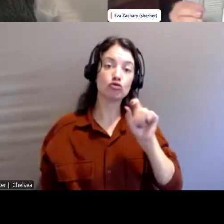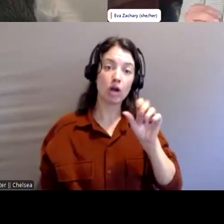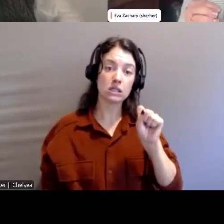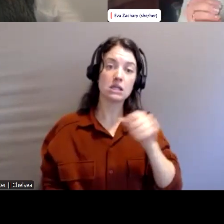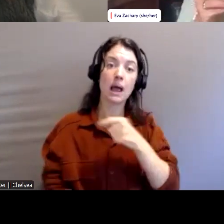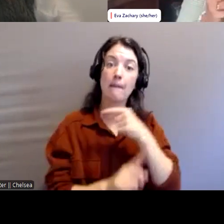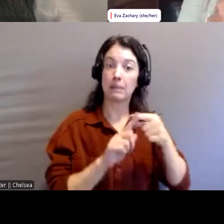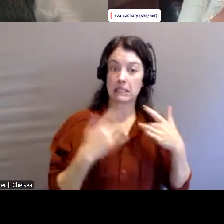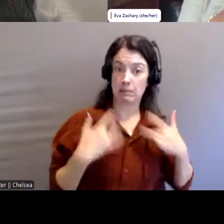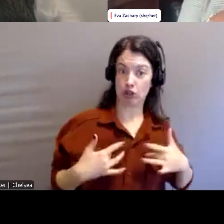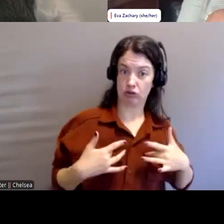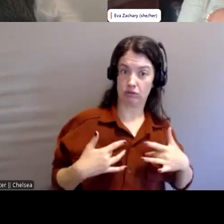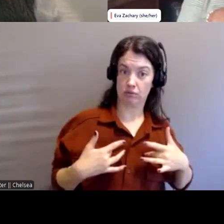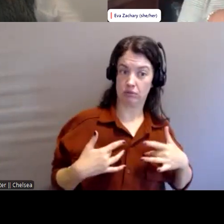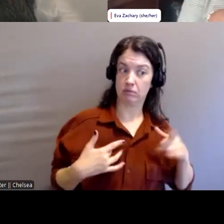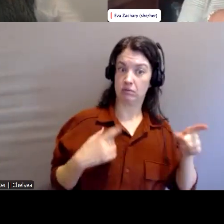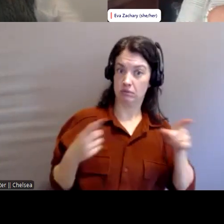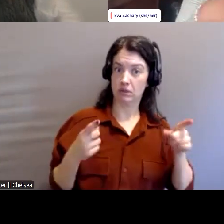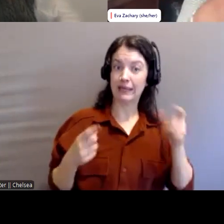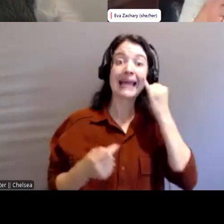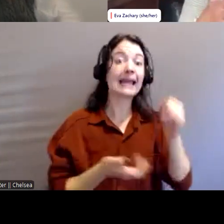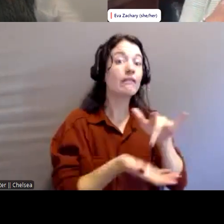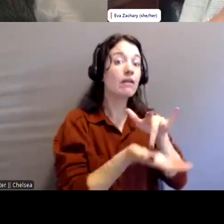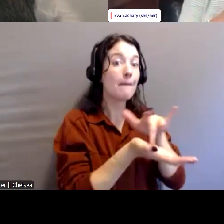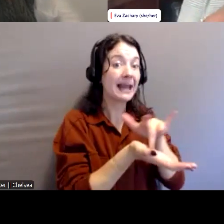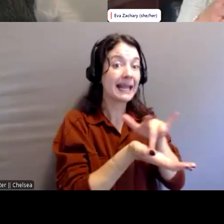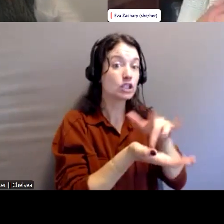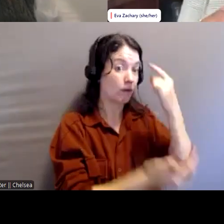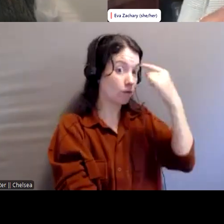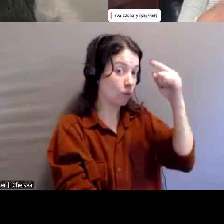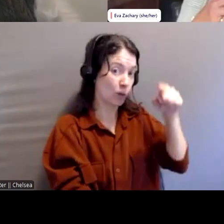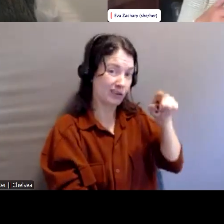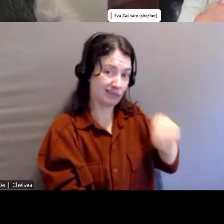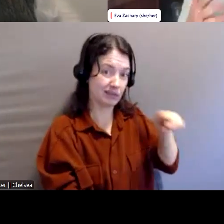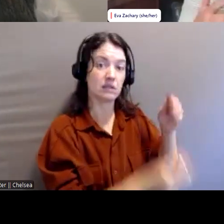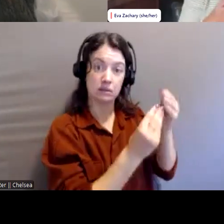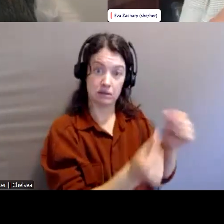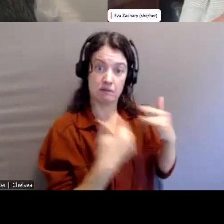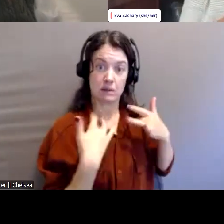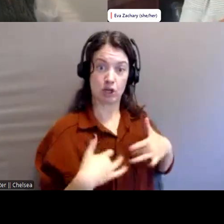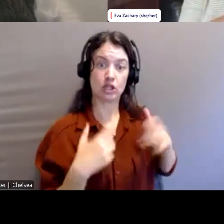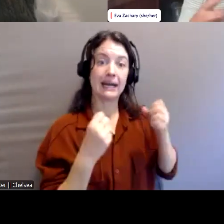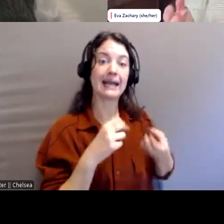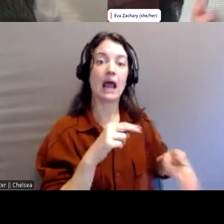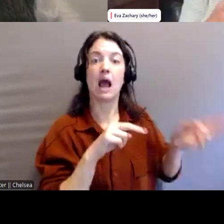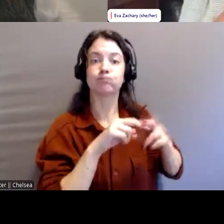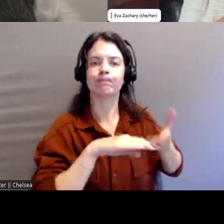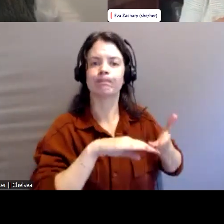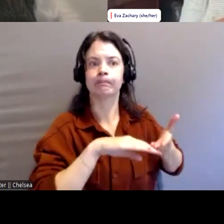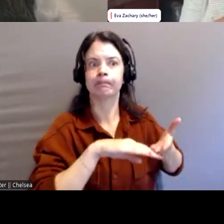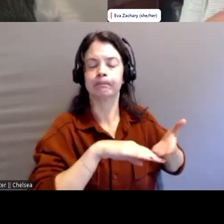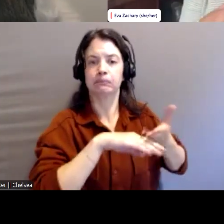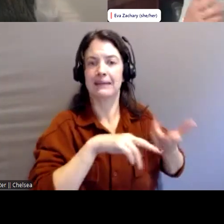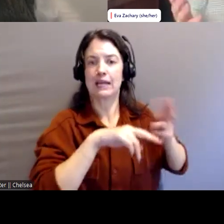and particularly if someone is taking medication for depression, can certainly elevate risk of IPV. And some of those